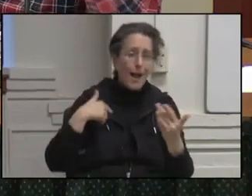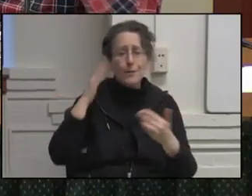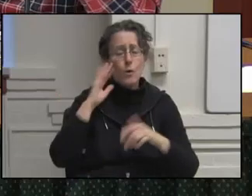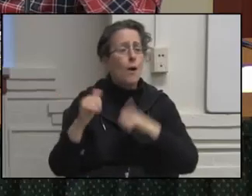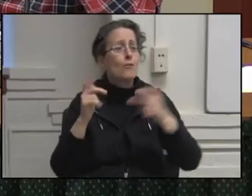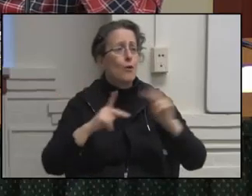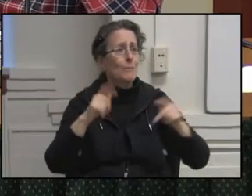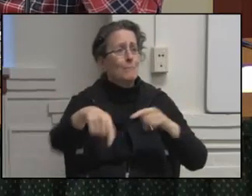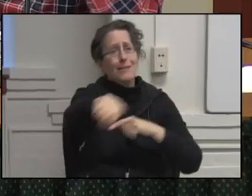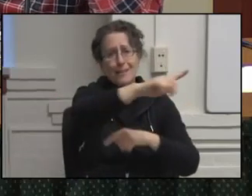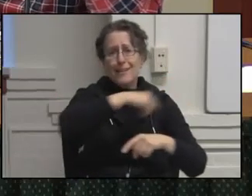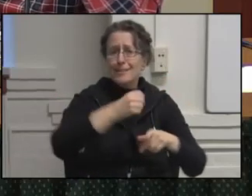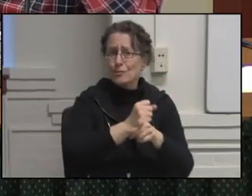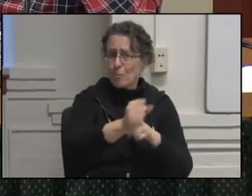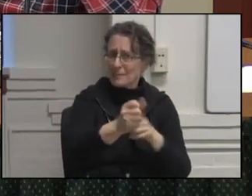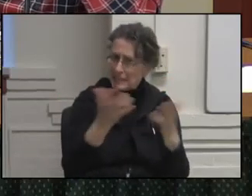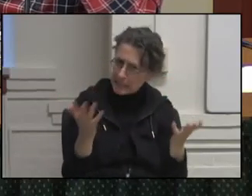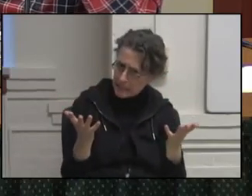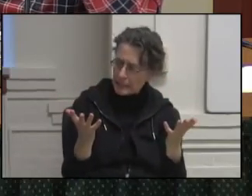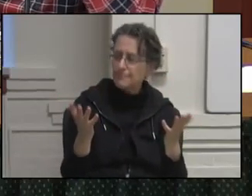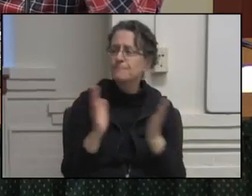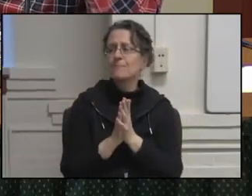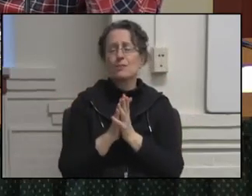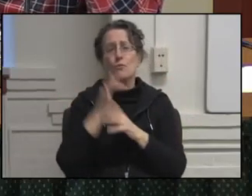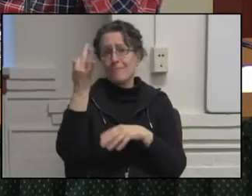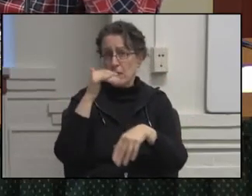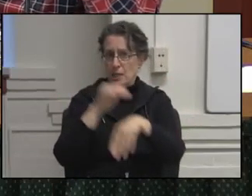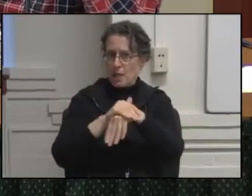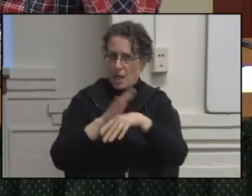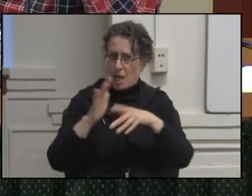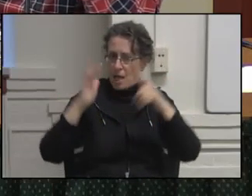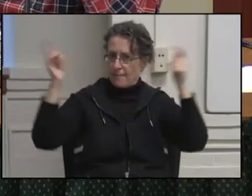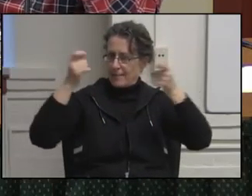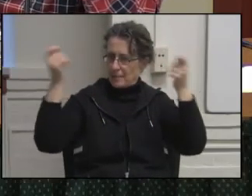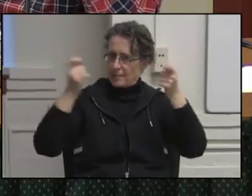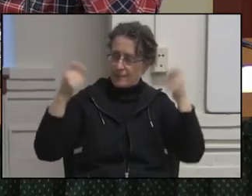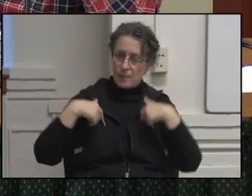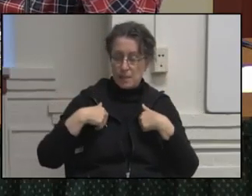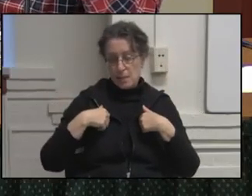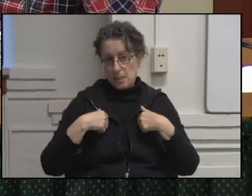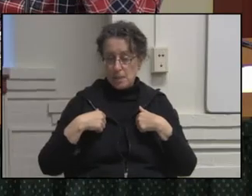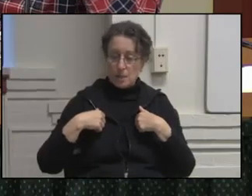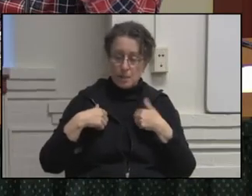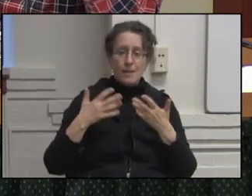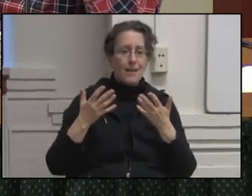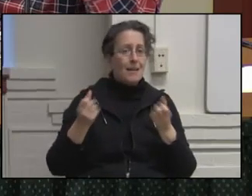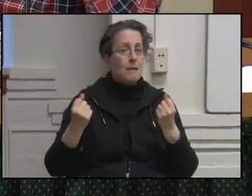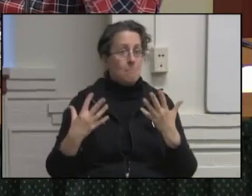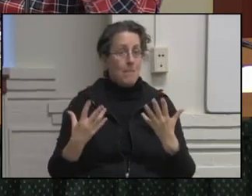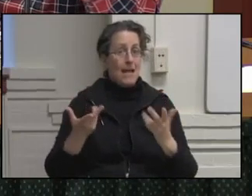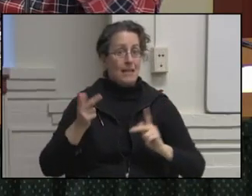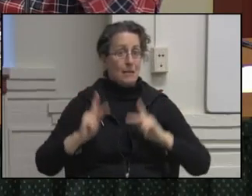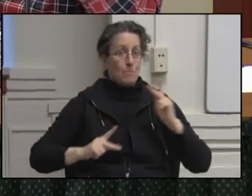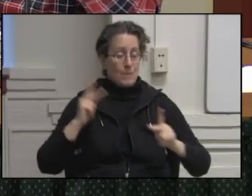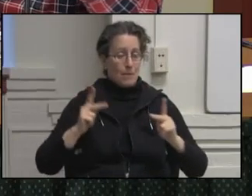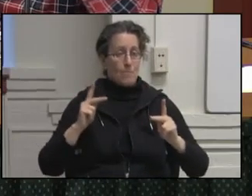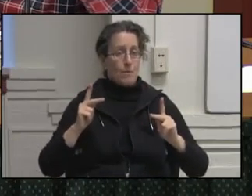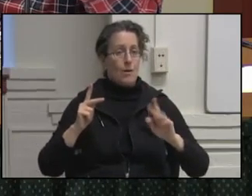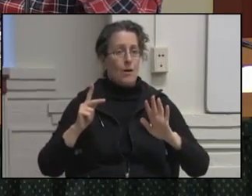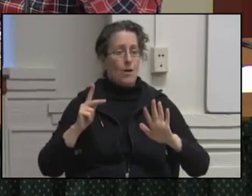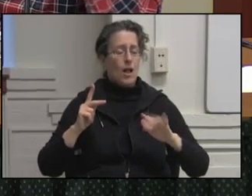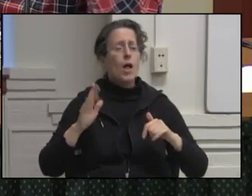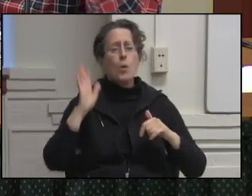to my question about inclusion, about the Friday Night Festival. You know, I know a lot of folks who will hang out with somebody that wants to